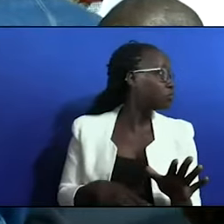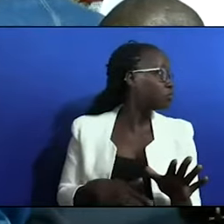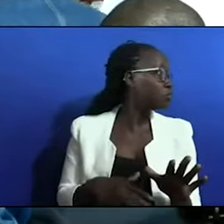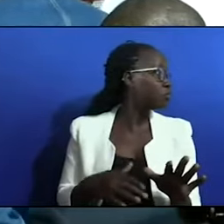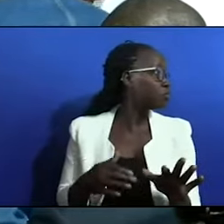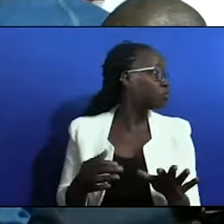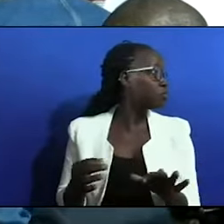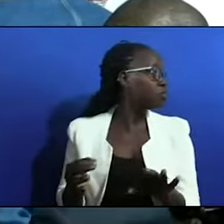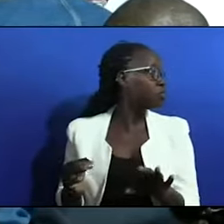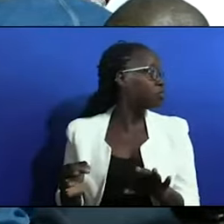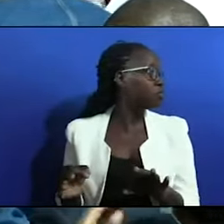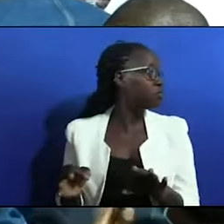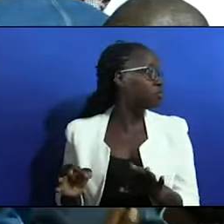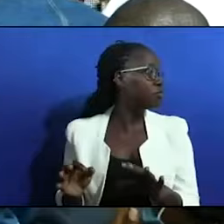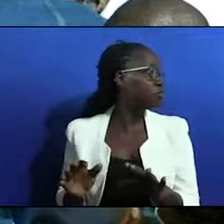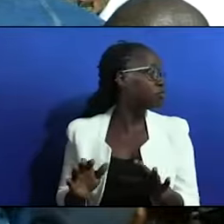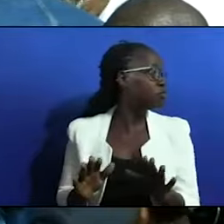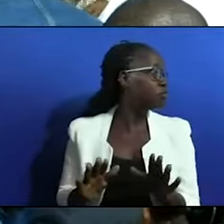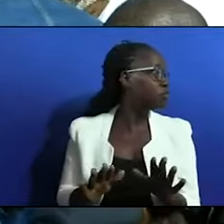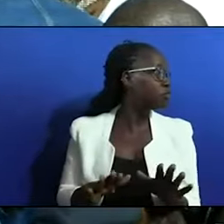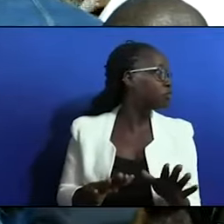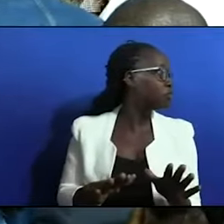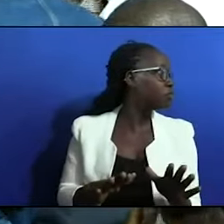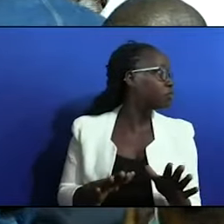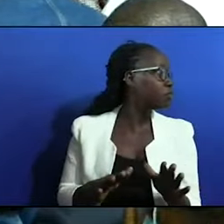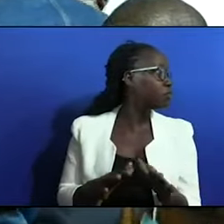disappointed me. Jesus, mami, has never disappointed me.